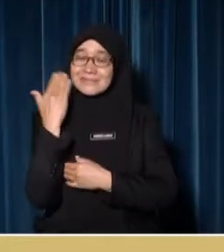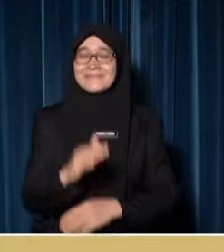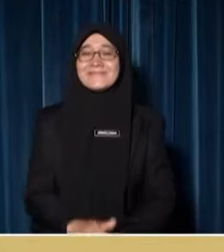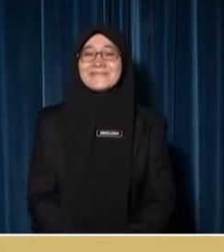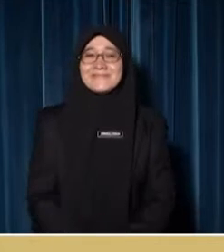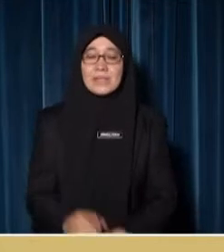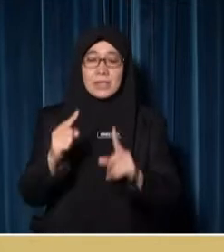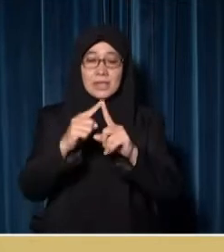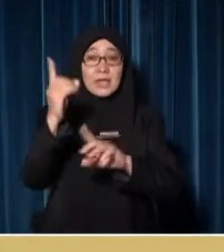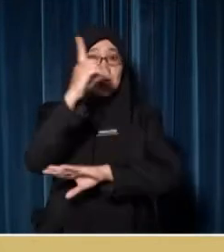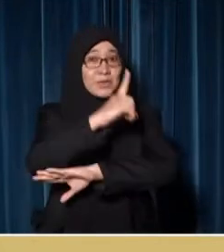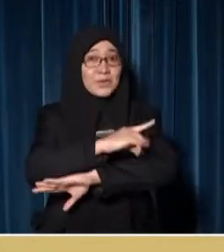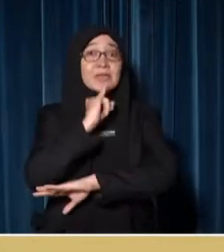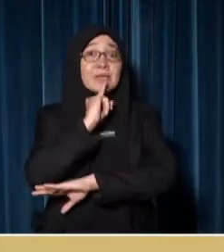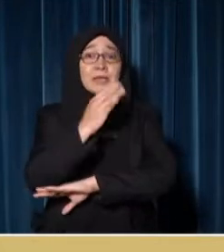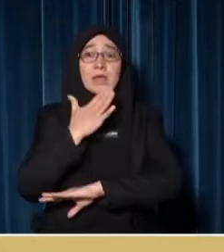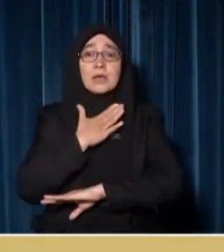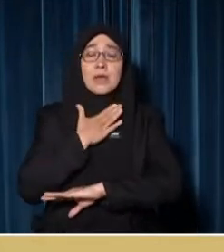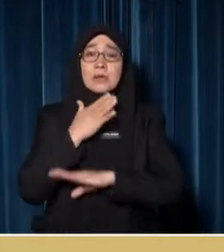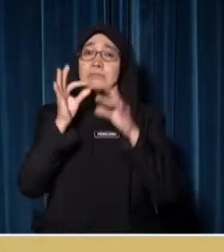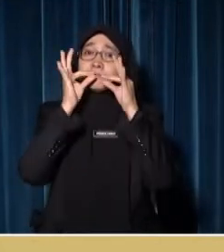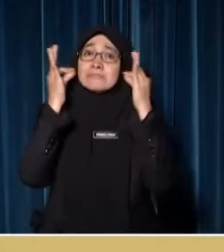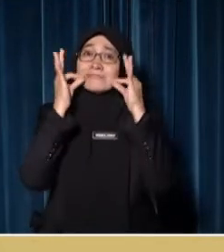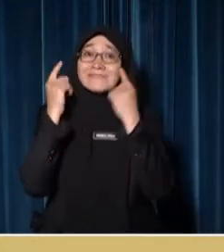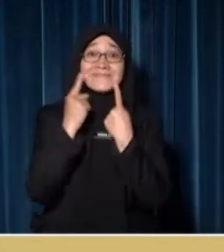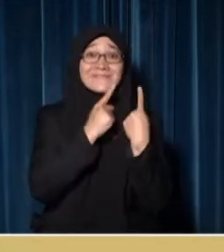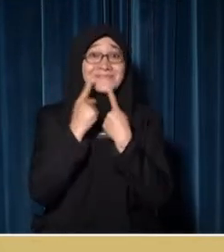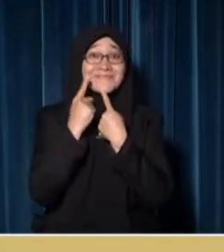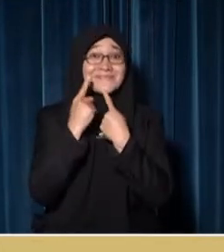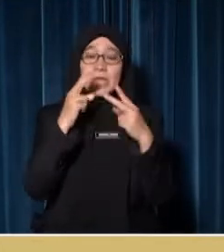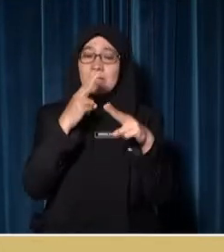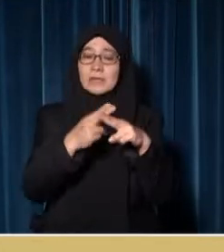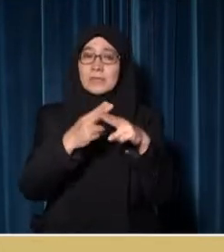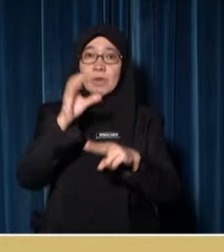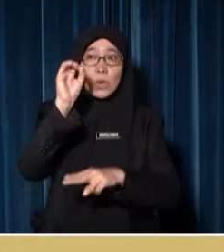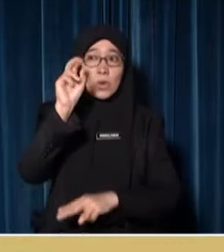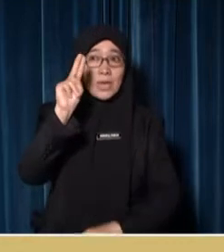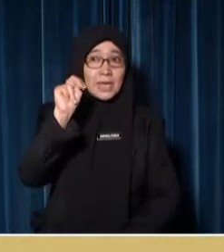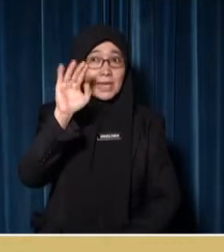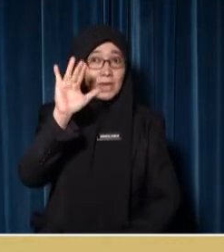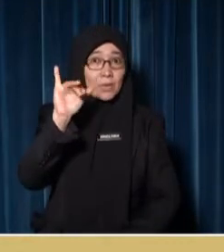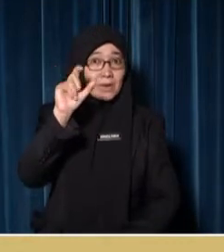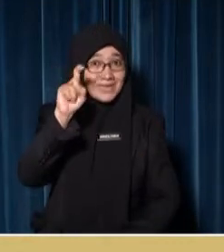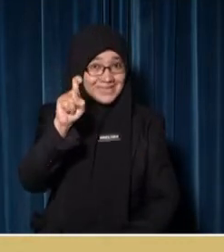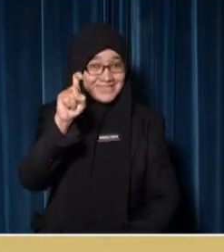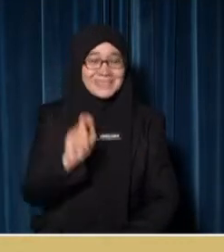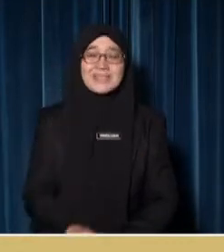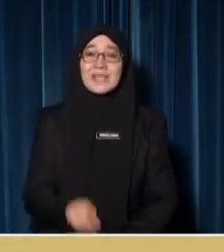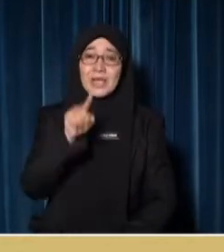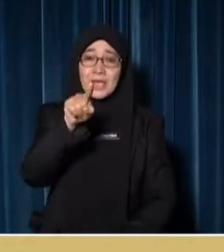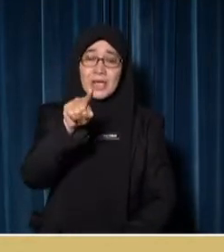Well, today is my cat's birthday. Her name is Onyx. I hope you won't